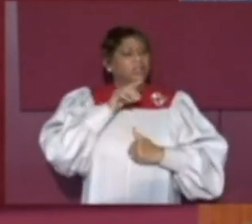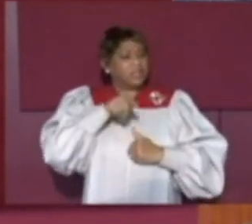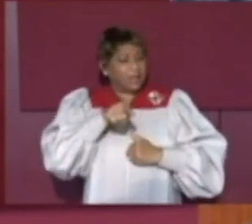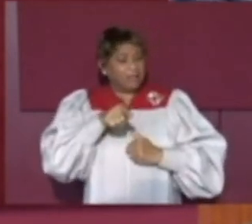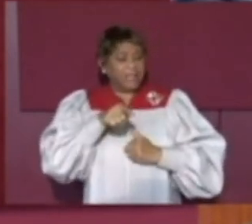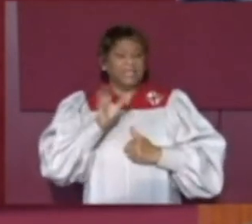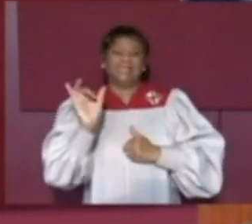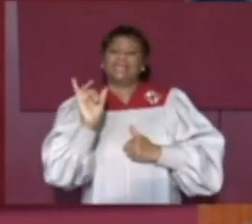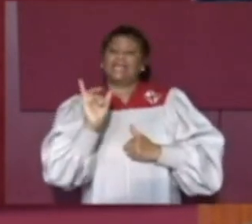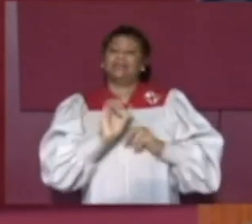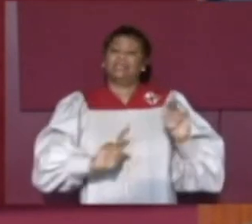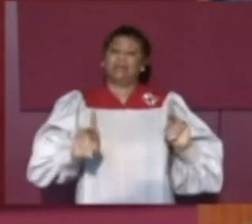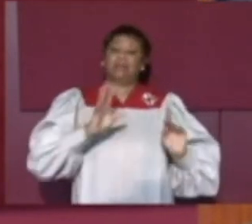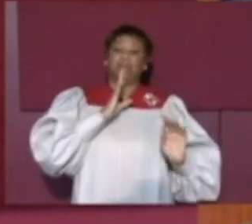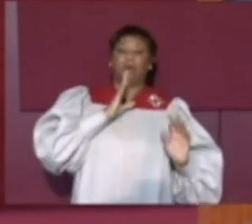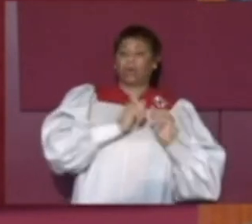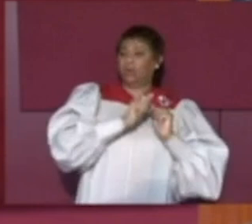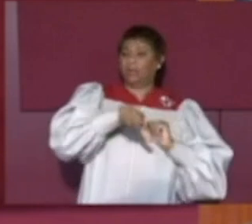people talk to people.